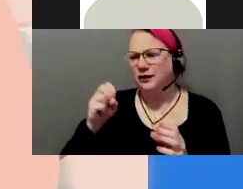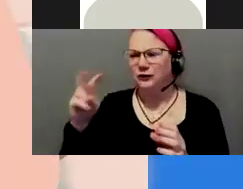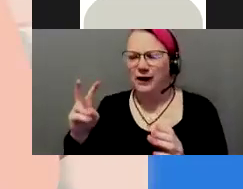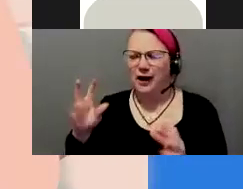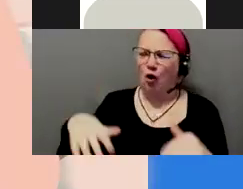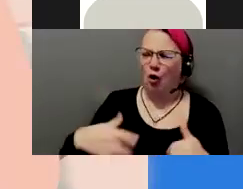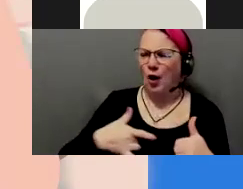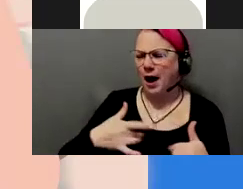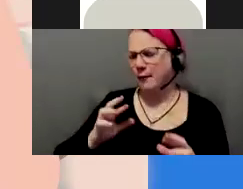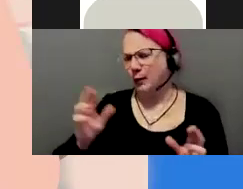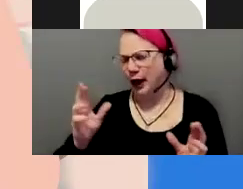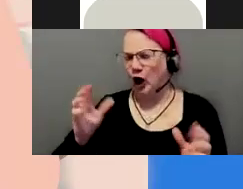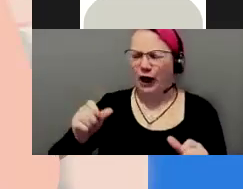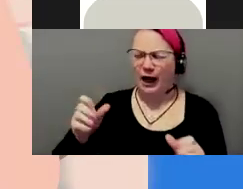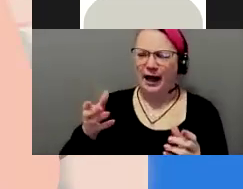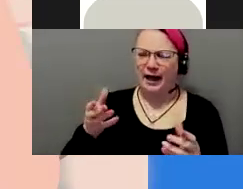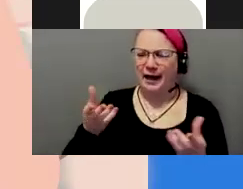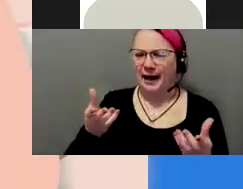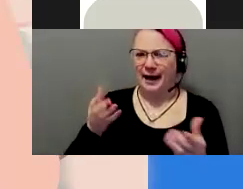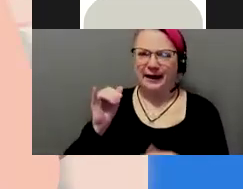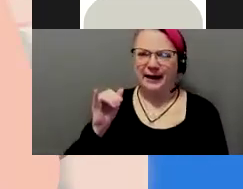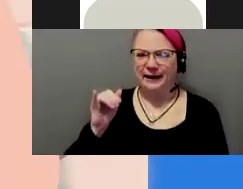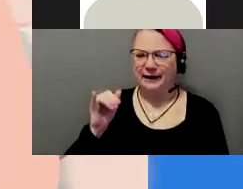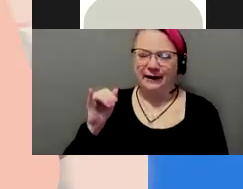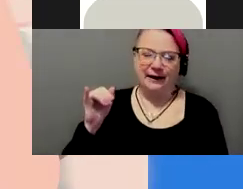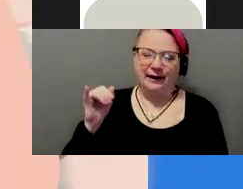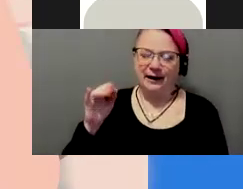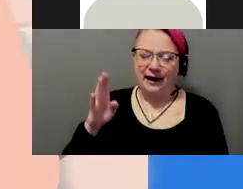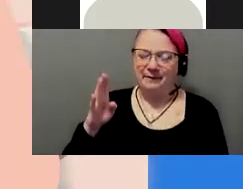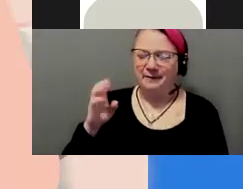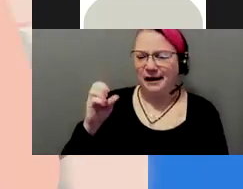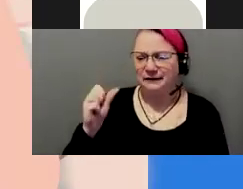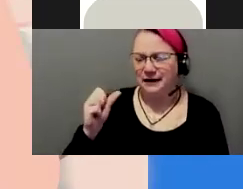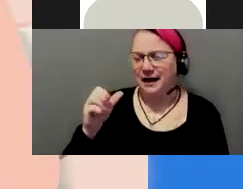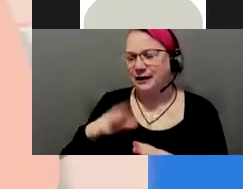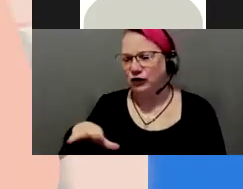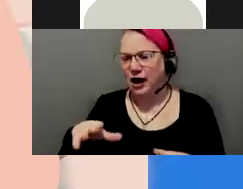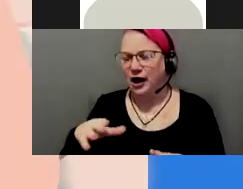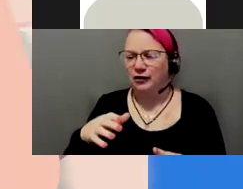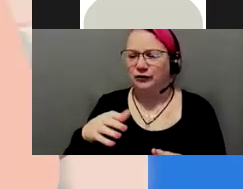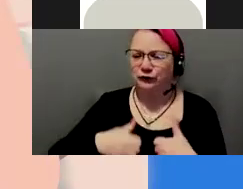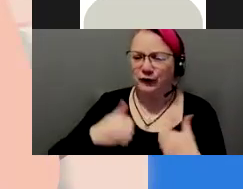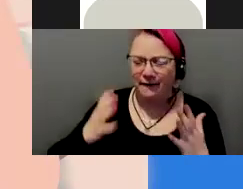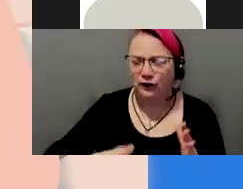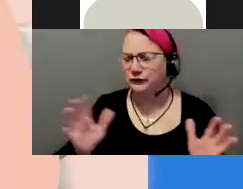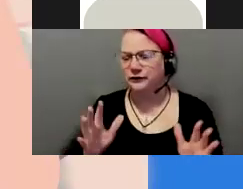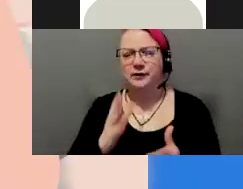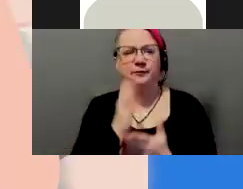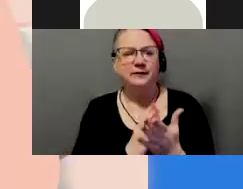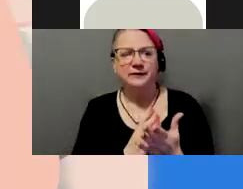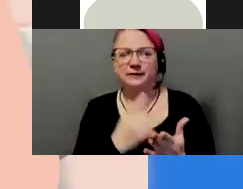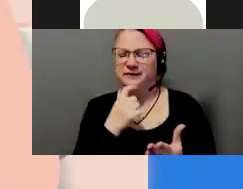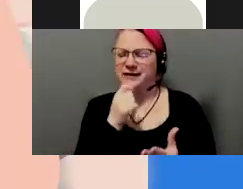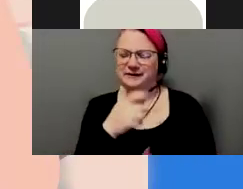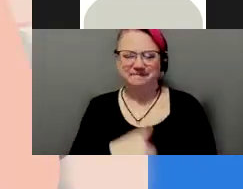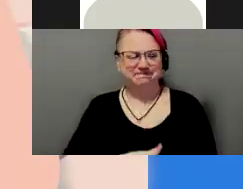sexual abuse and child sexual abuse material survivors. Some survivors reported that it just didn't sit right